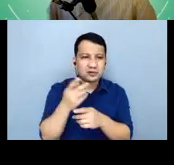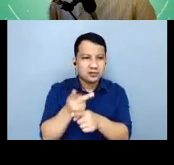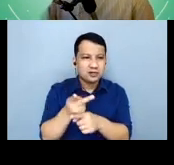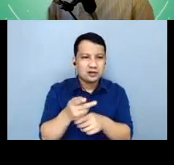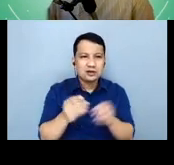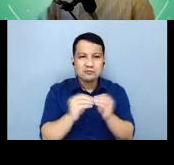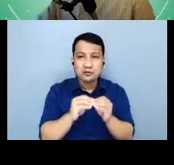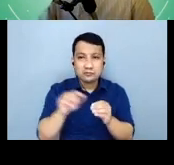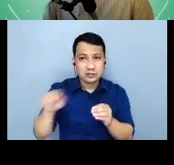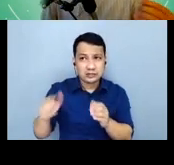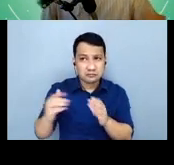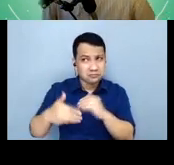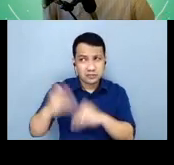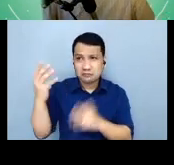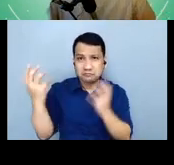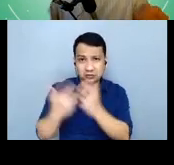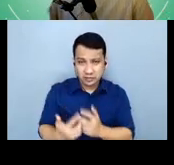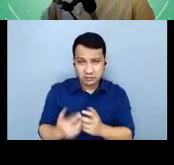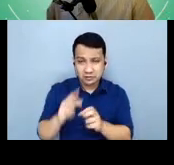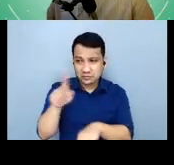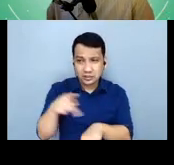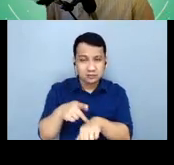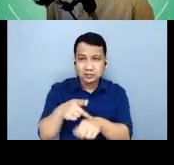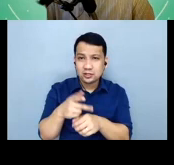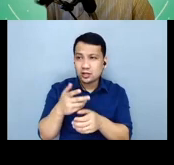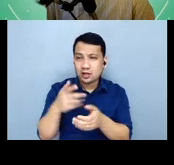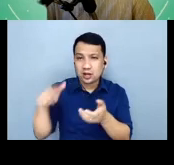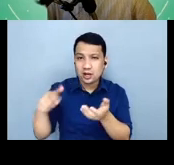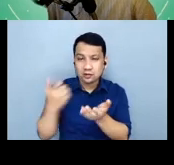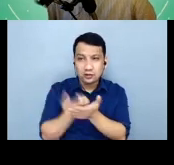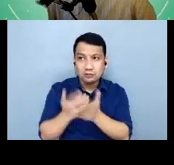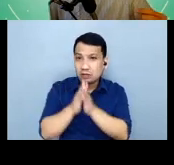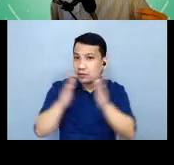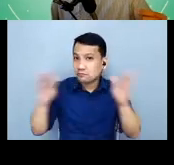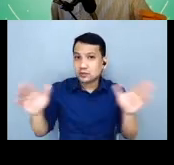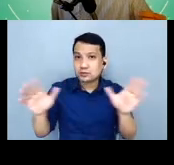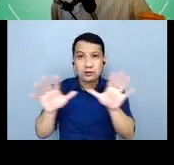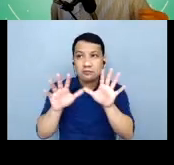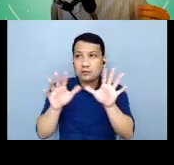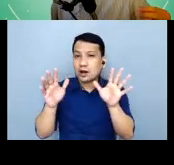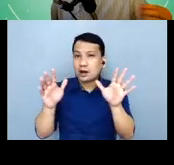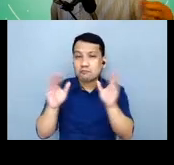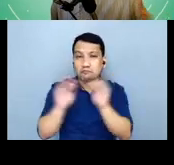of the Philippines economy because we do not have heavy industries and we focus more on